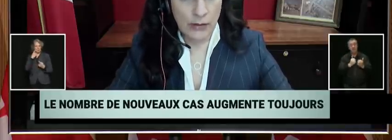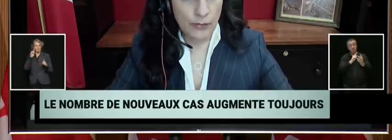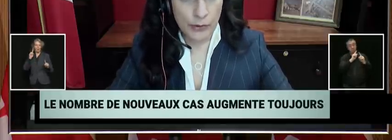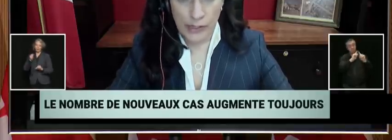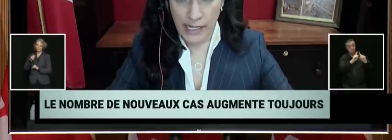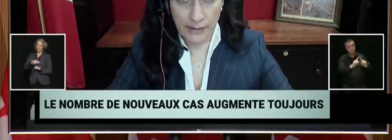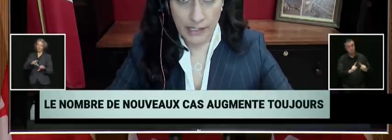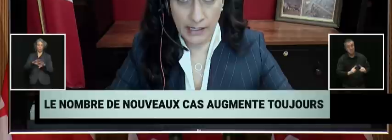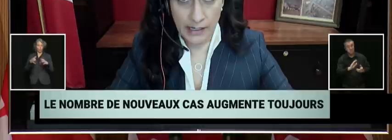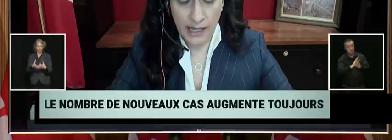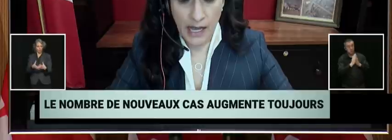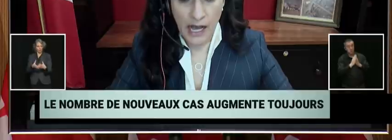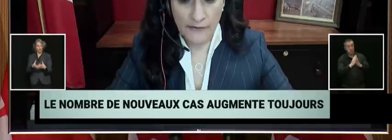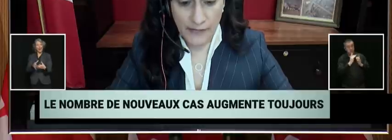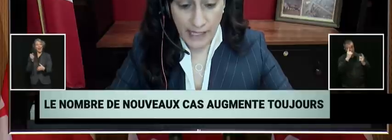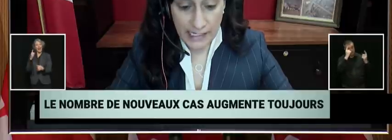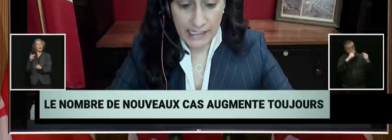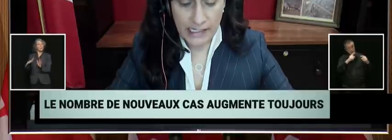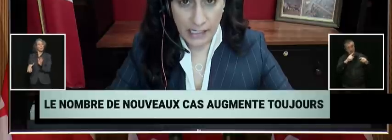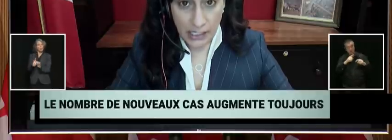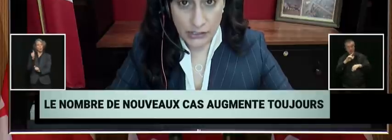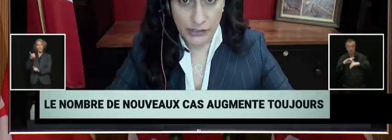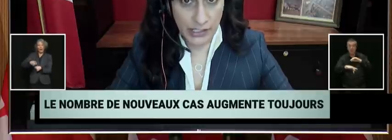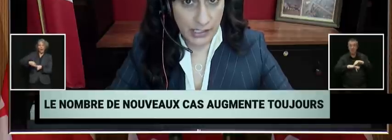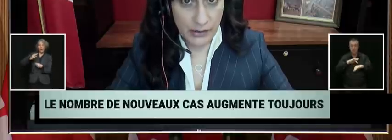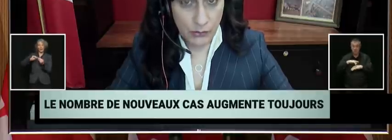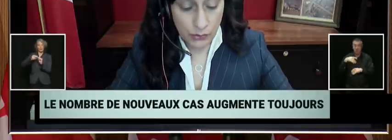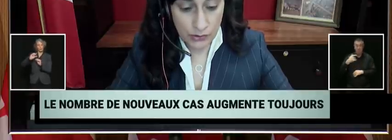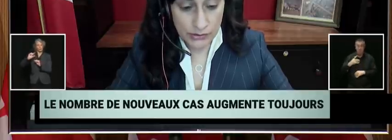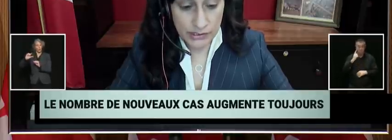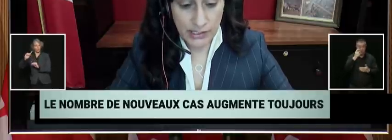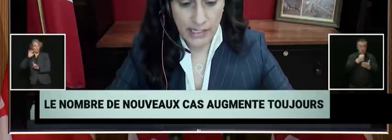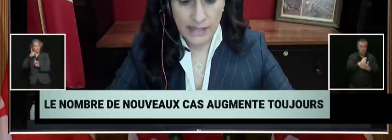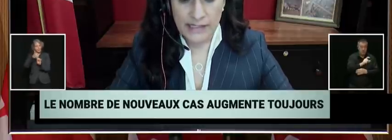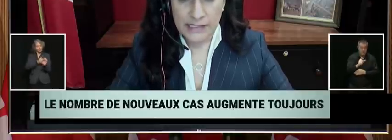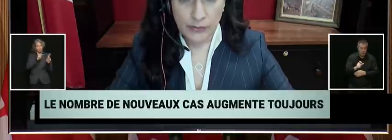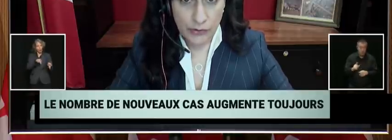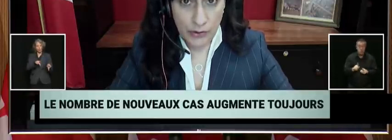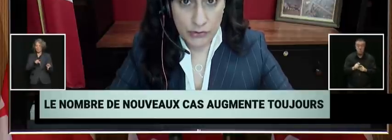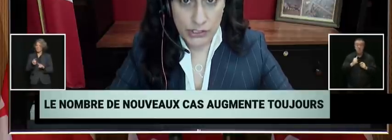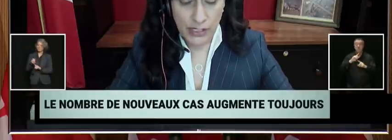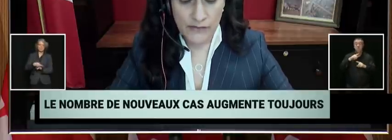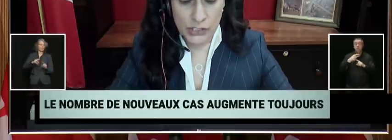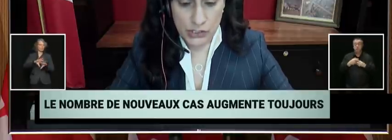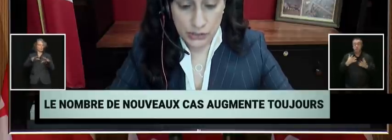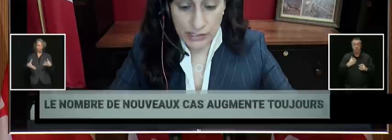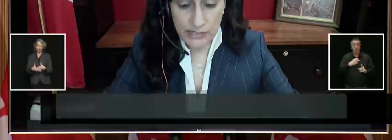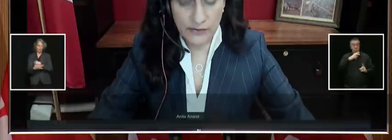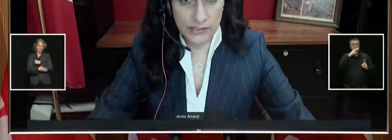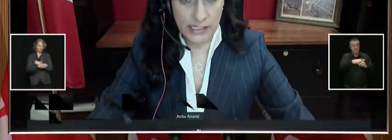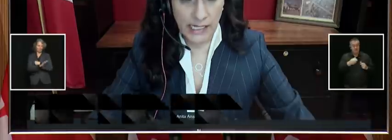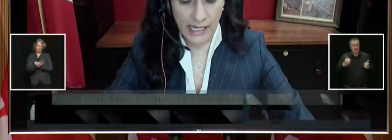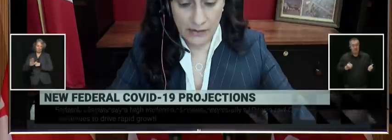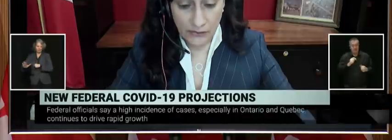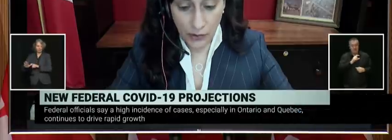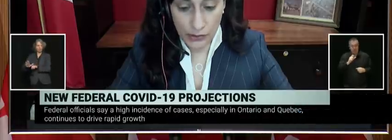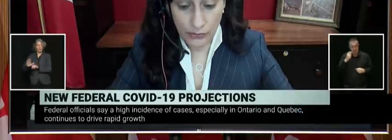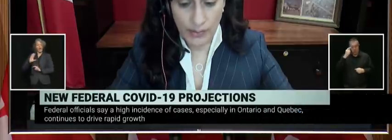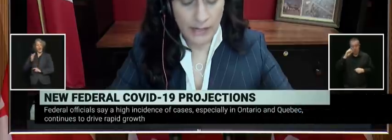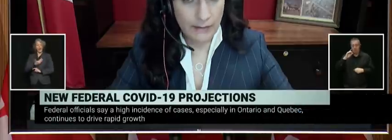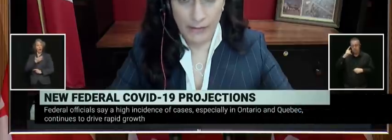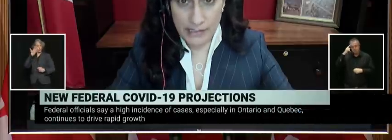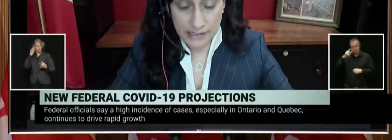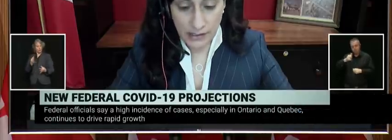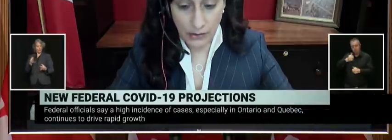doses per capita of any country in the world. This approach of ensuring diversity and